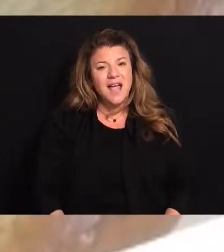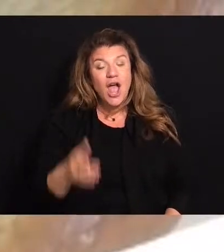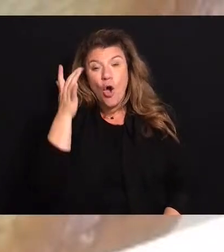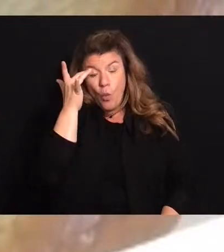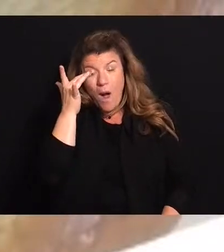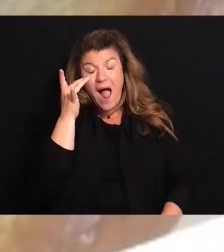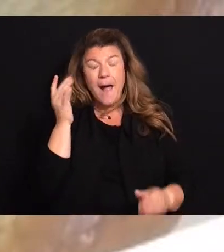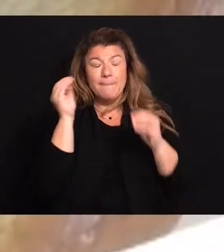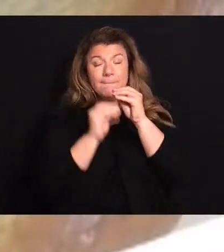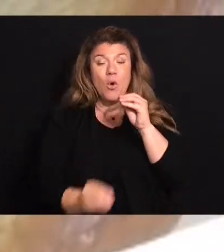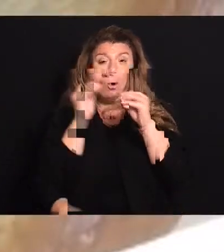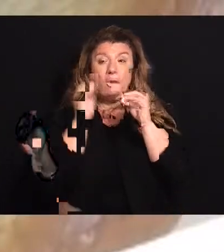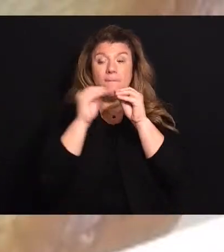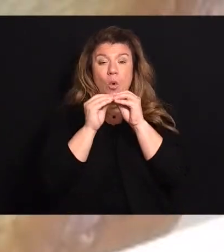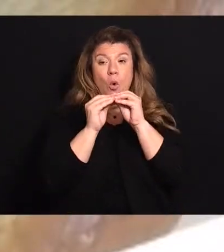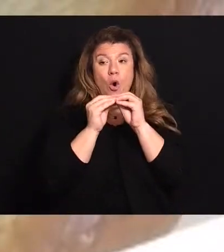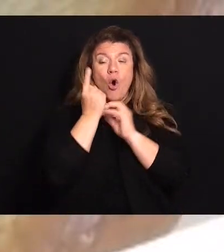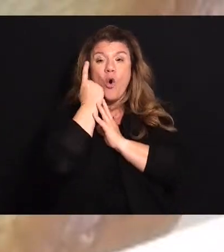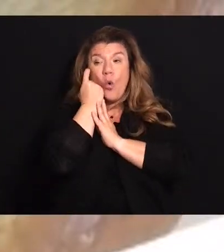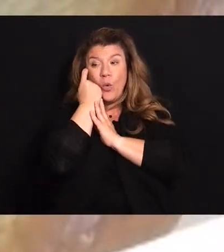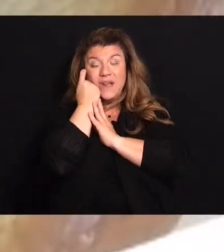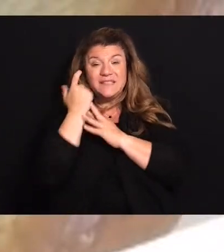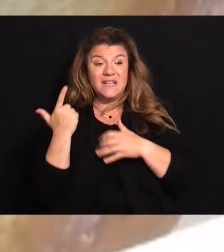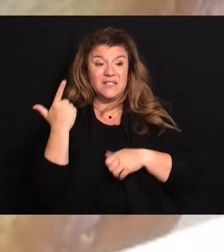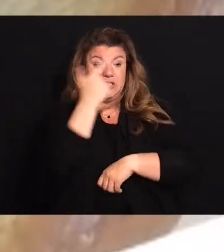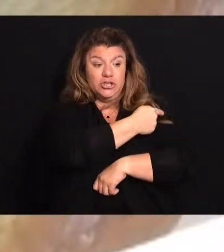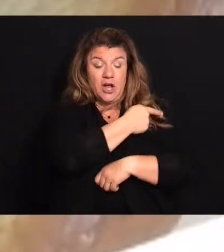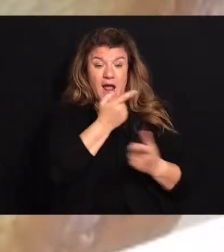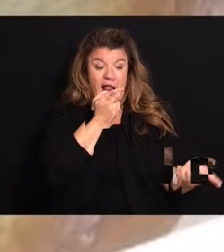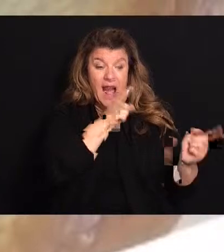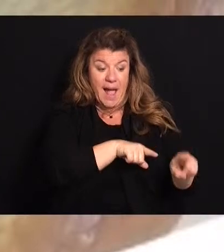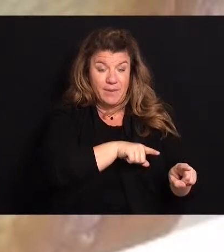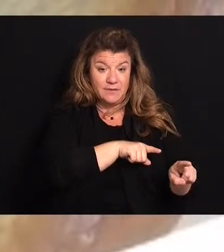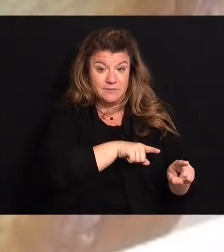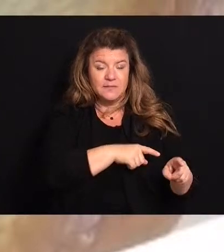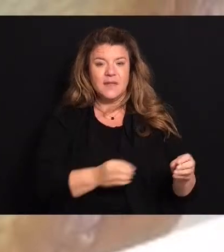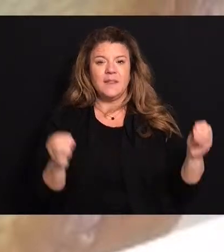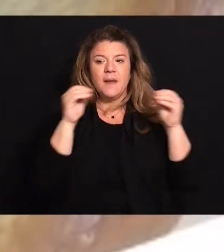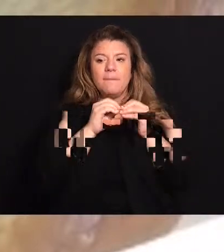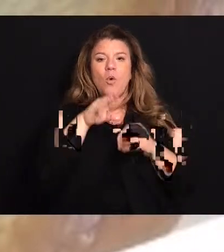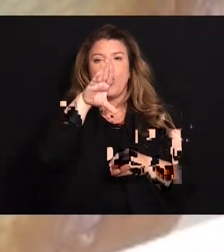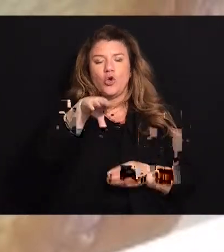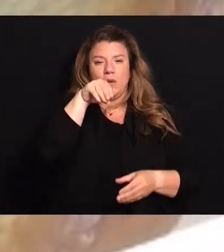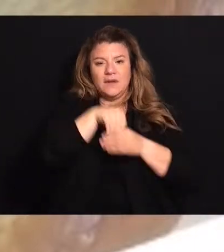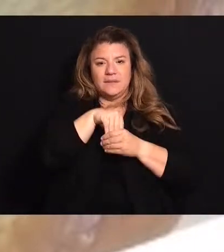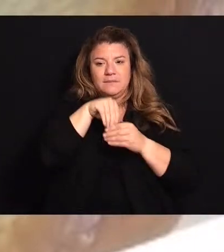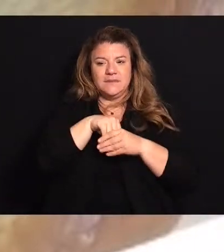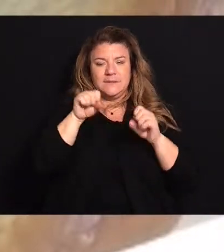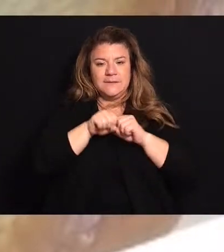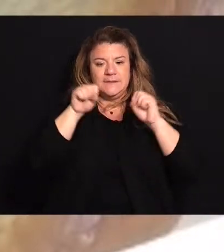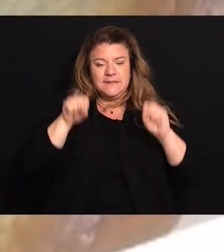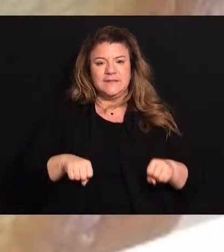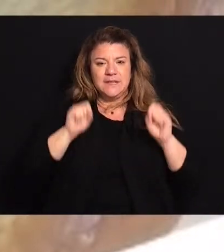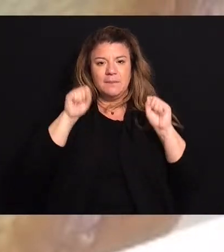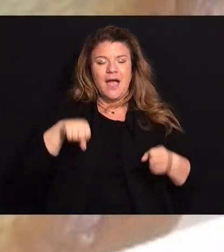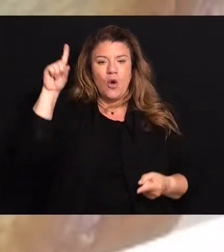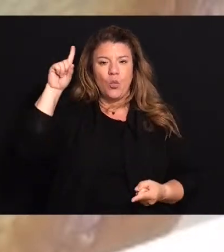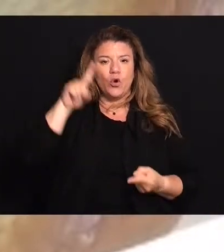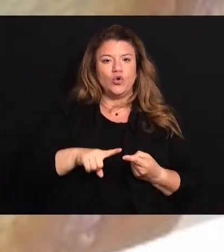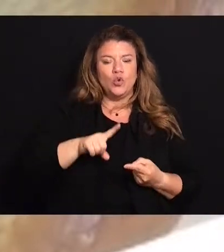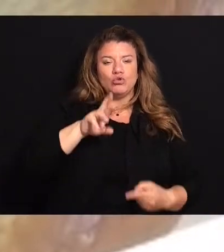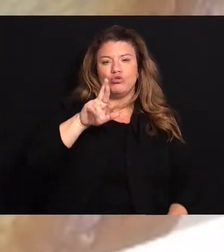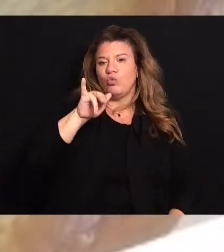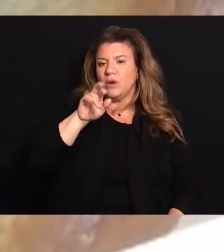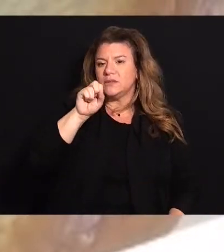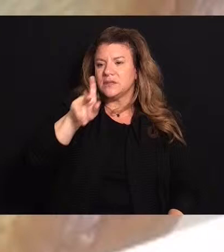more recent that you've gotten your immunizations, the more your immune system can reduce your risk of